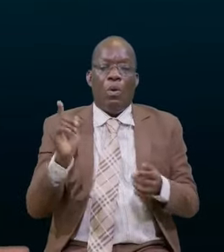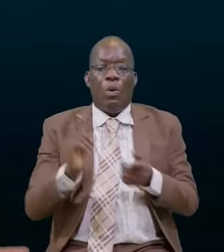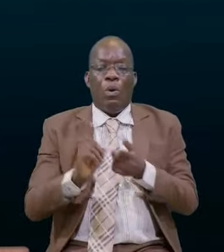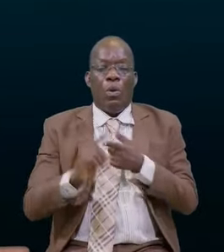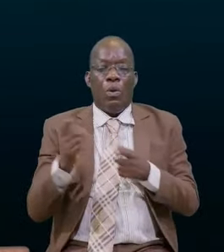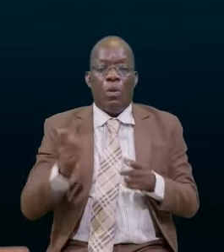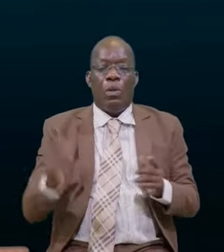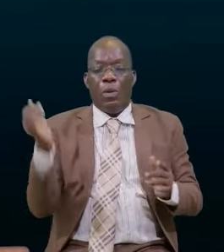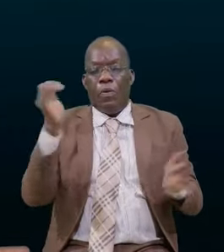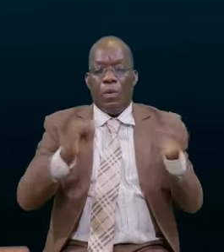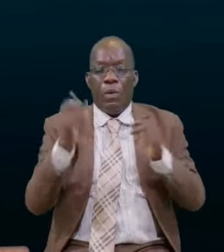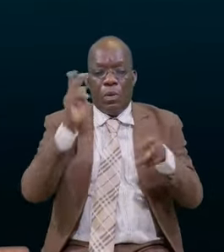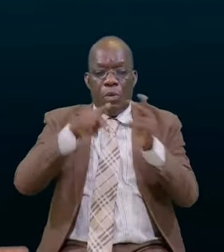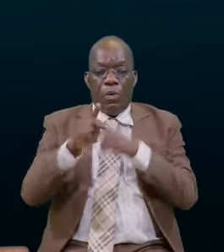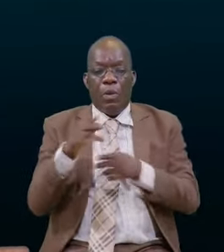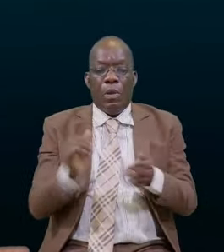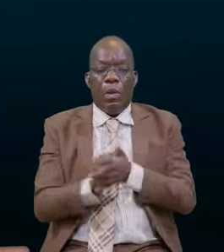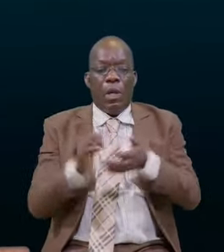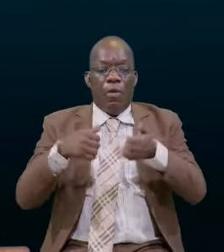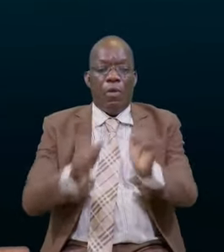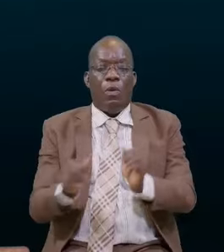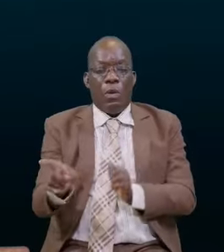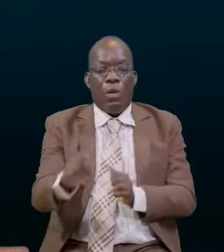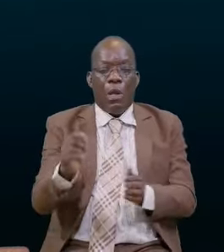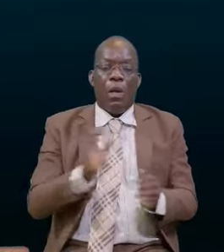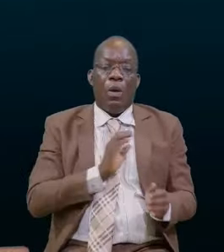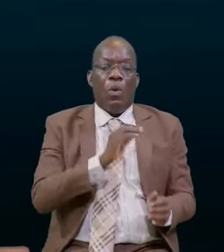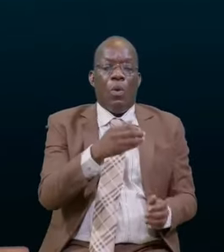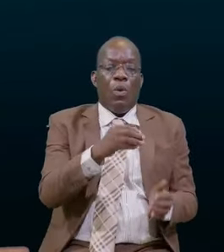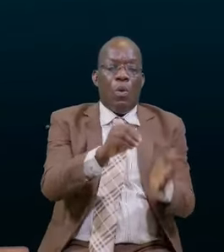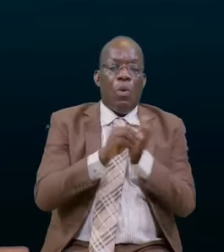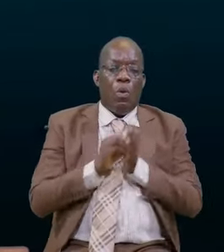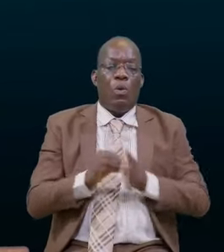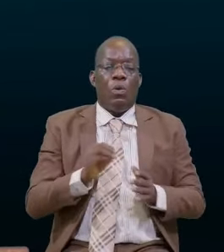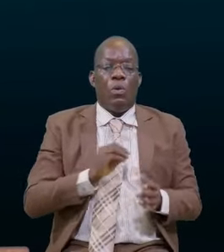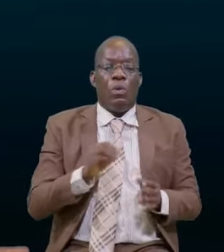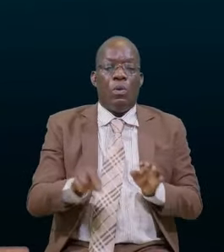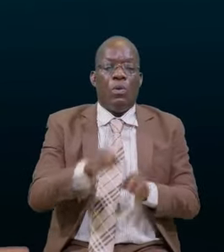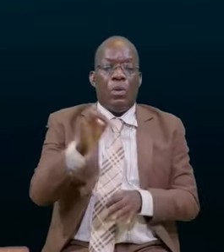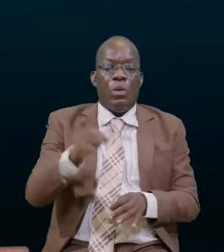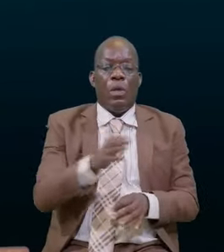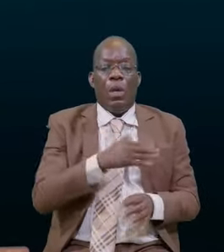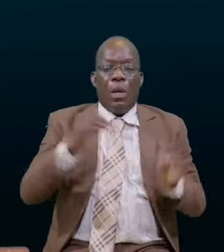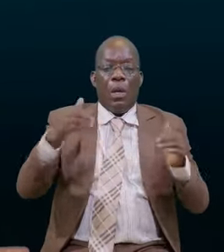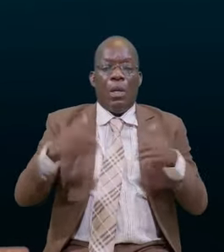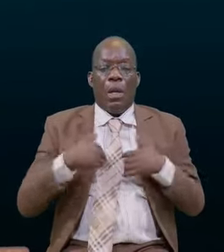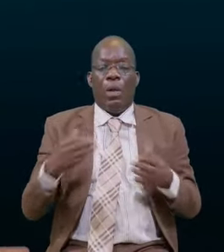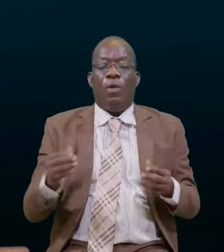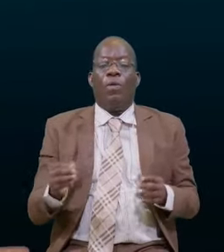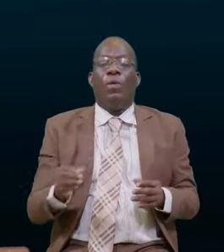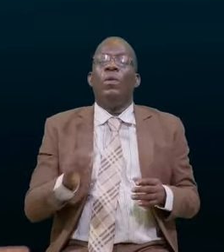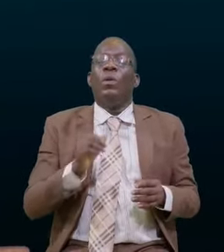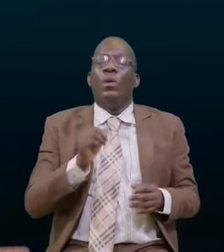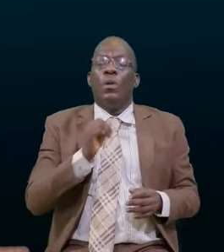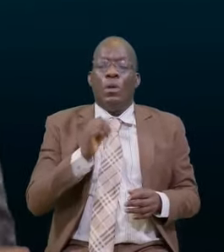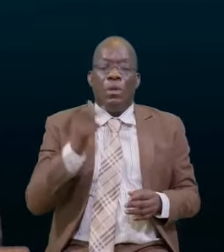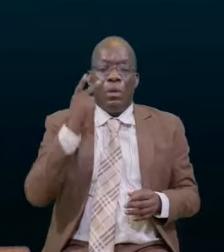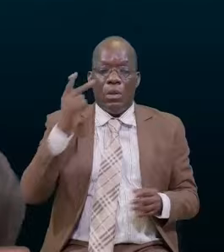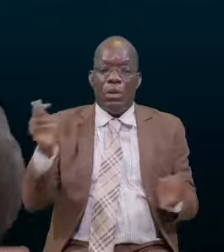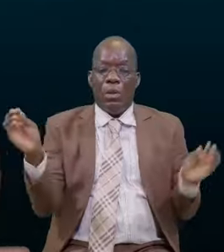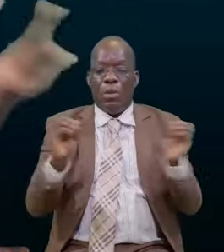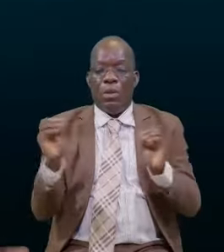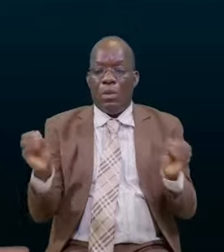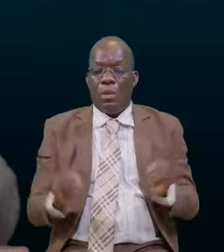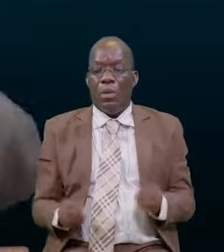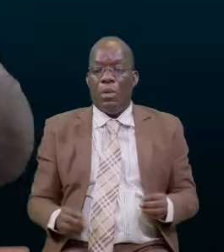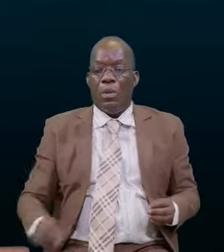Israel thy prophets and like the foxes in the desert oh Israel thy prophets and like the foxes in the desert they